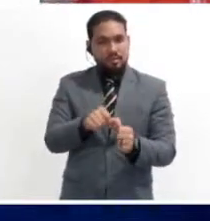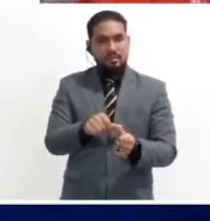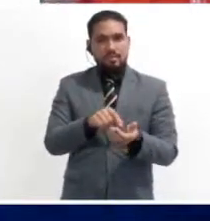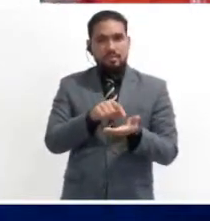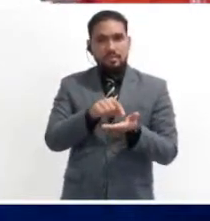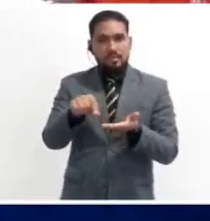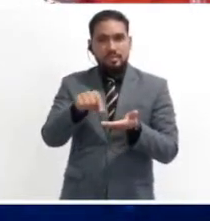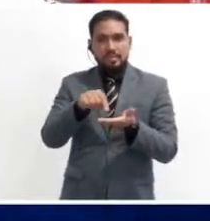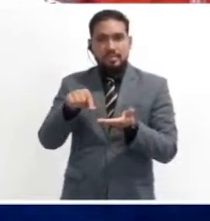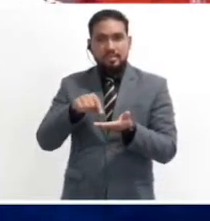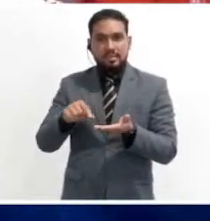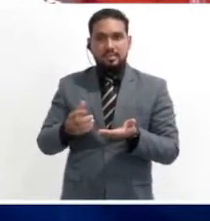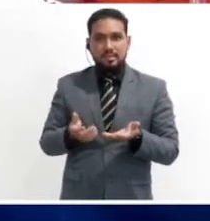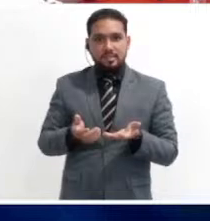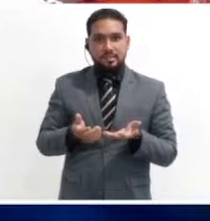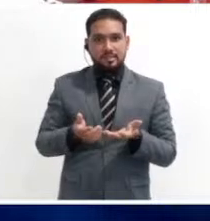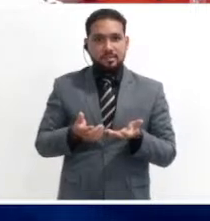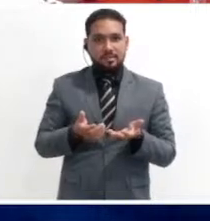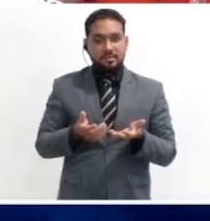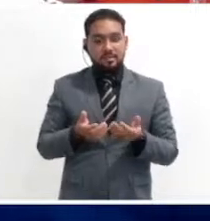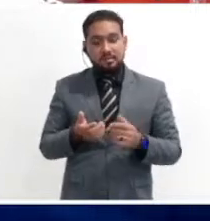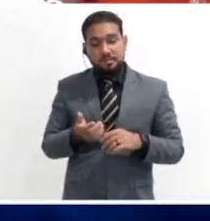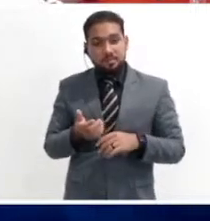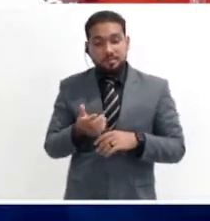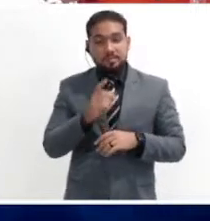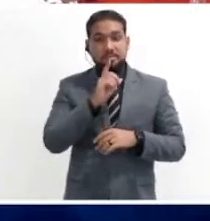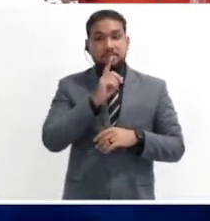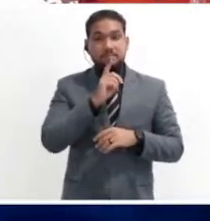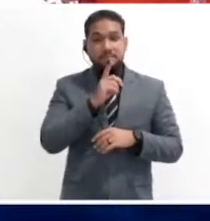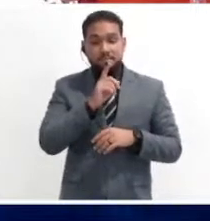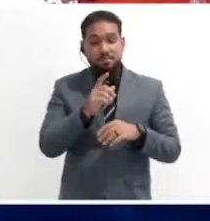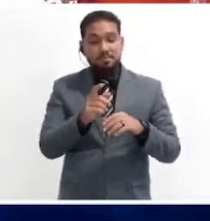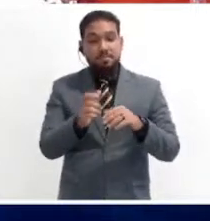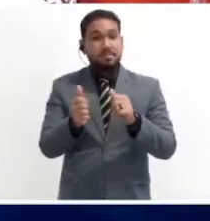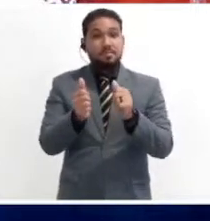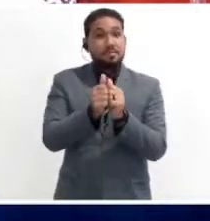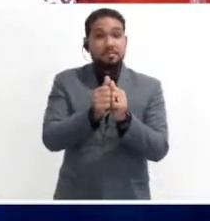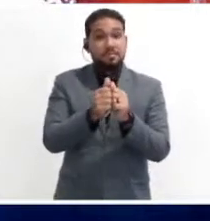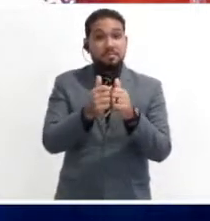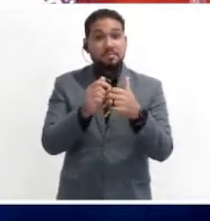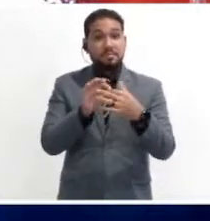adjunct to our packaging technology. And